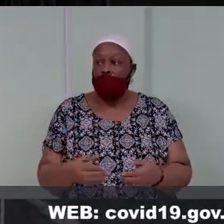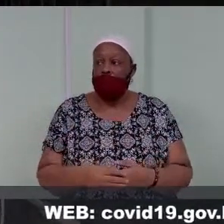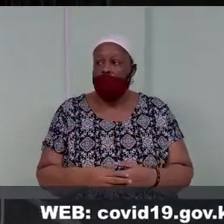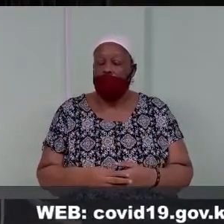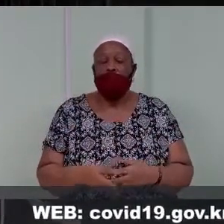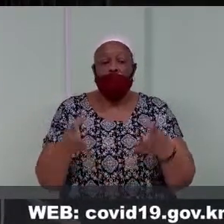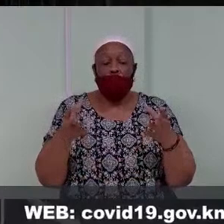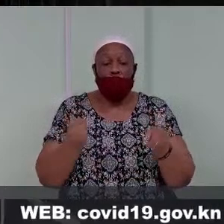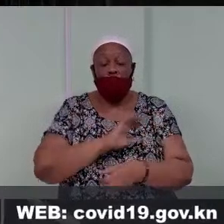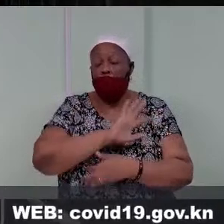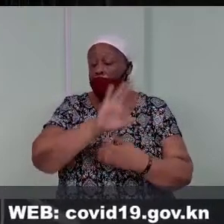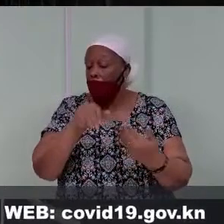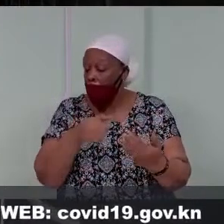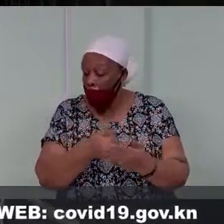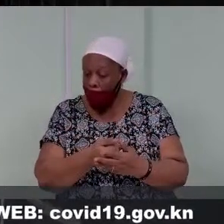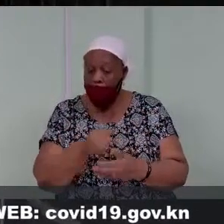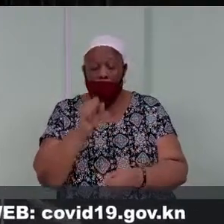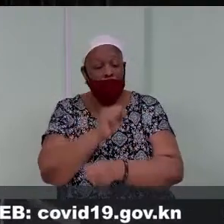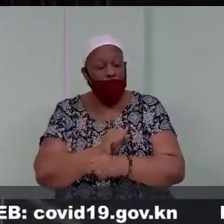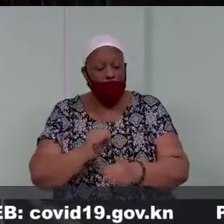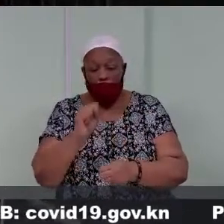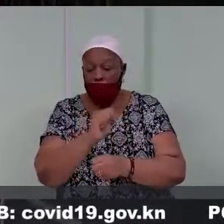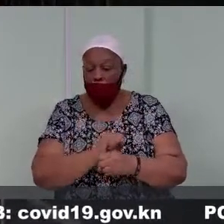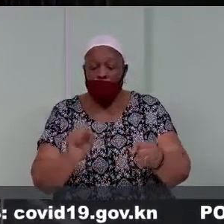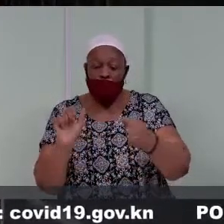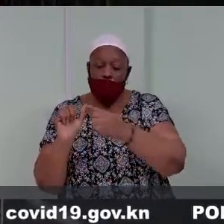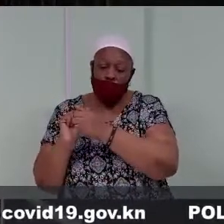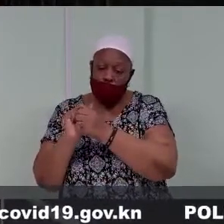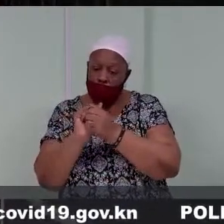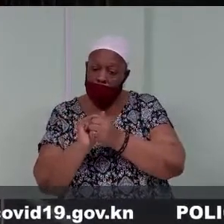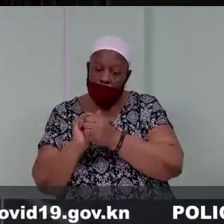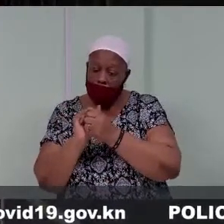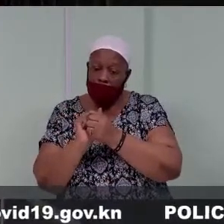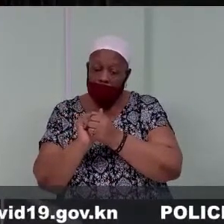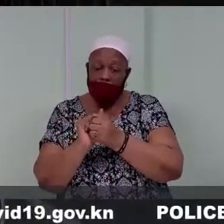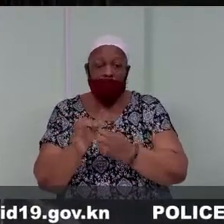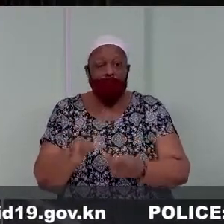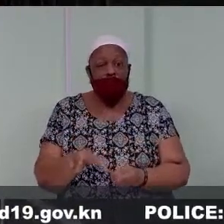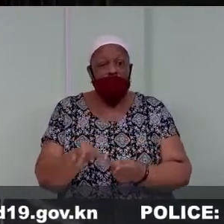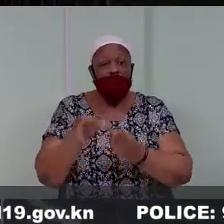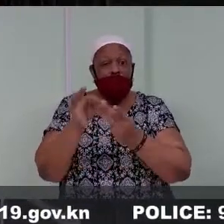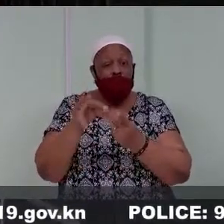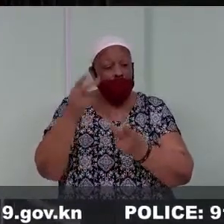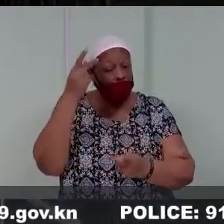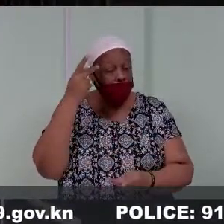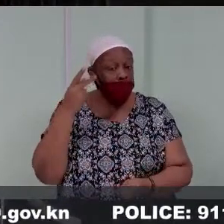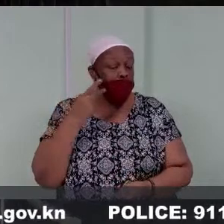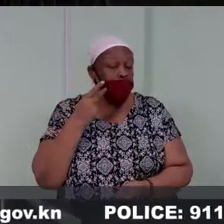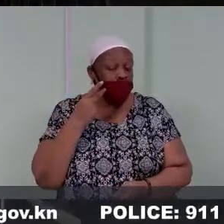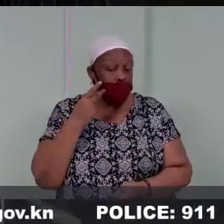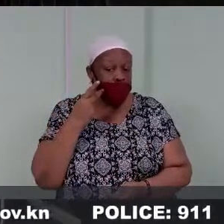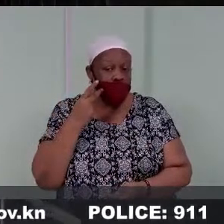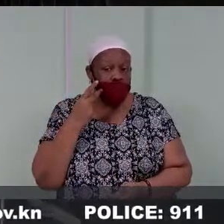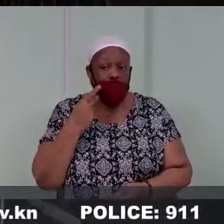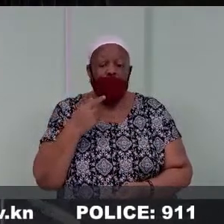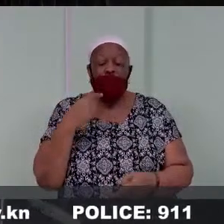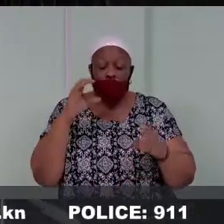fullest cooperation of all concerned, especially parents, who can assist by ensuring